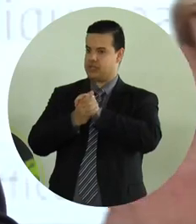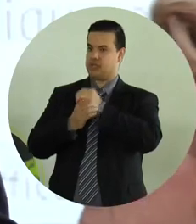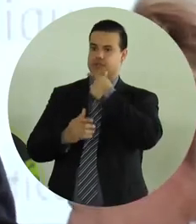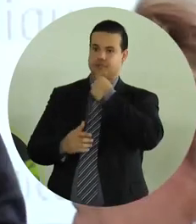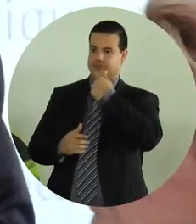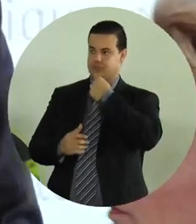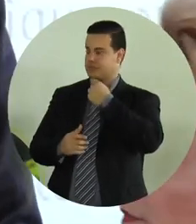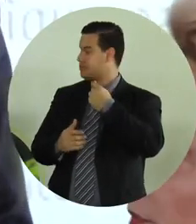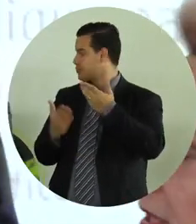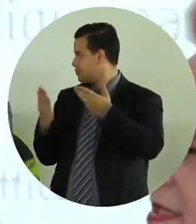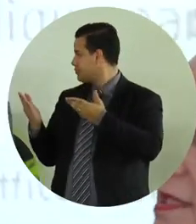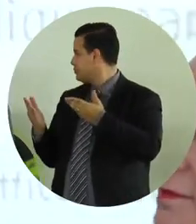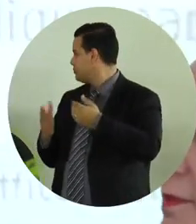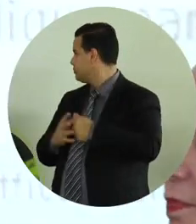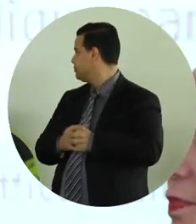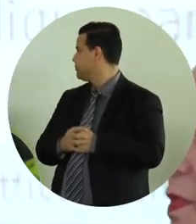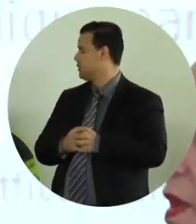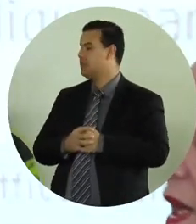Nick Curry.